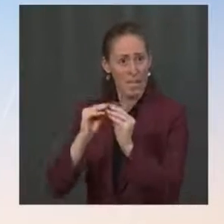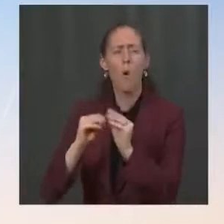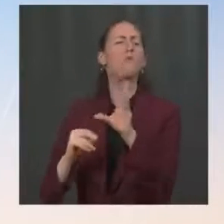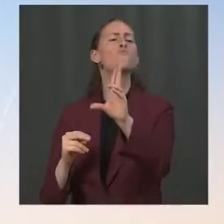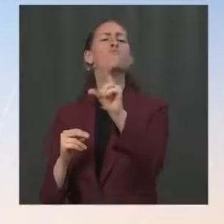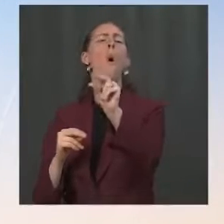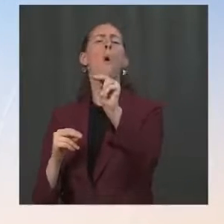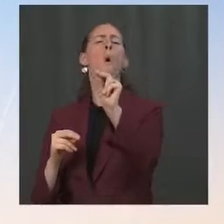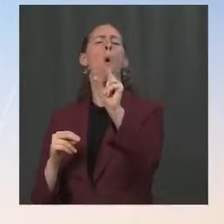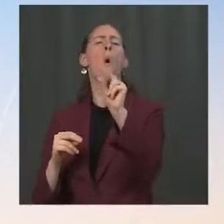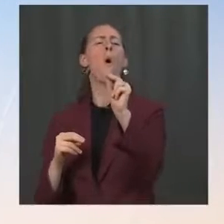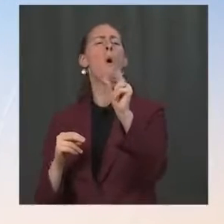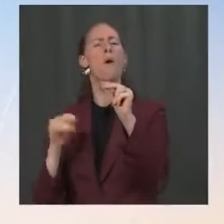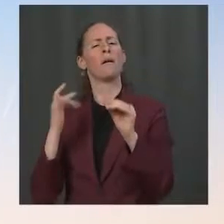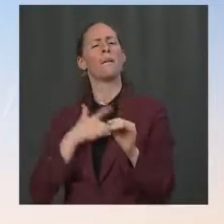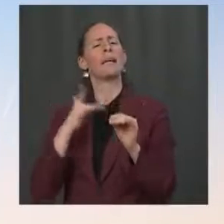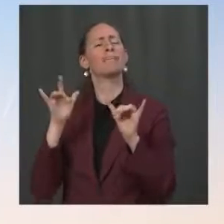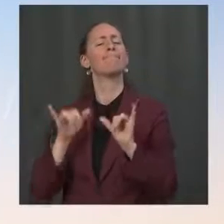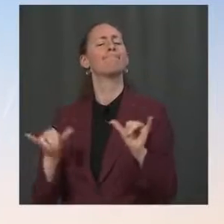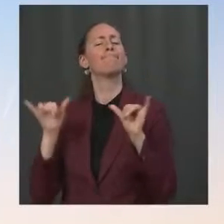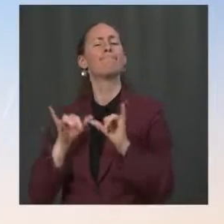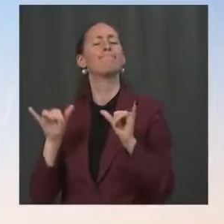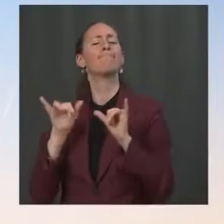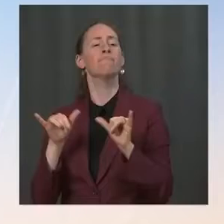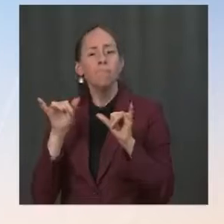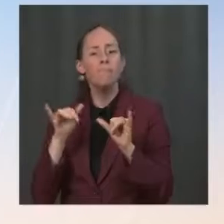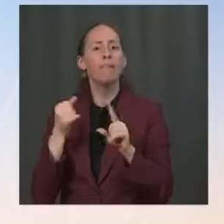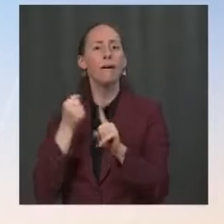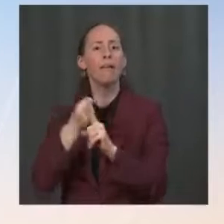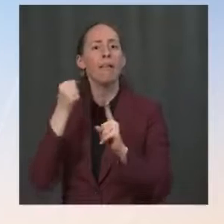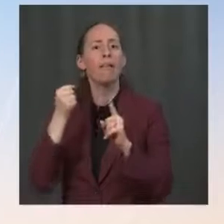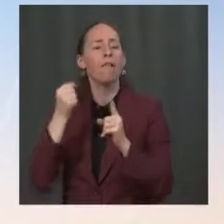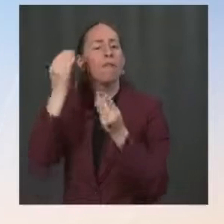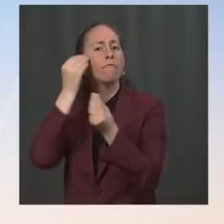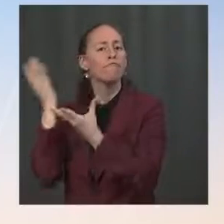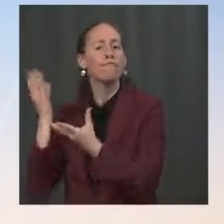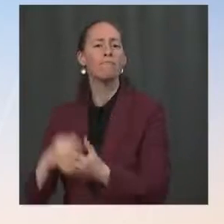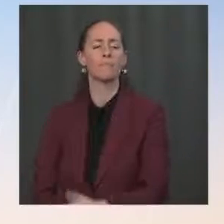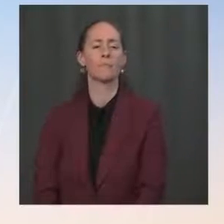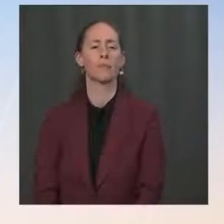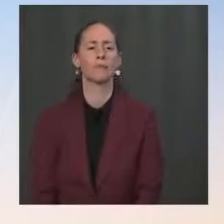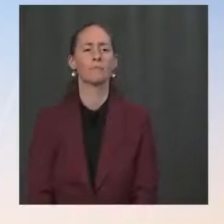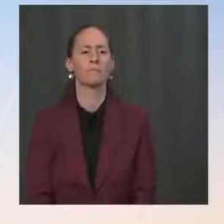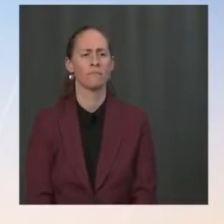contact with members of his national security team through the course of the day. Just to clarify, since you said you were with him,